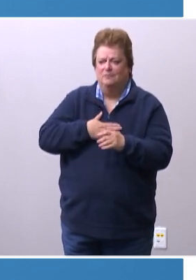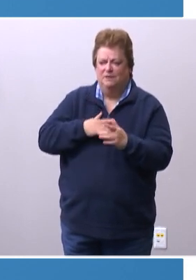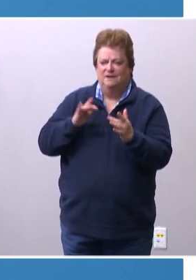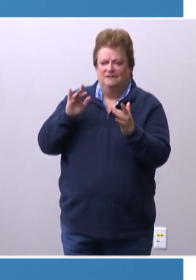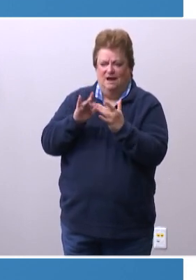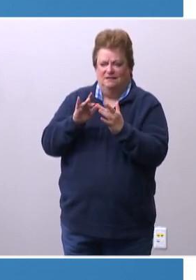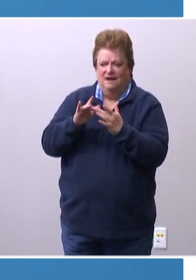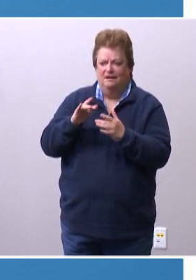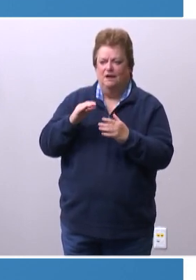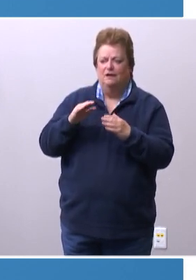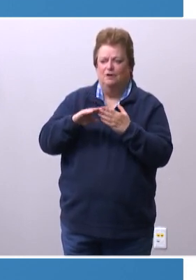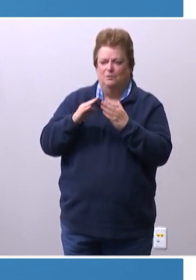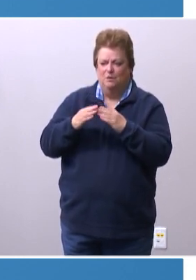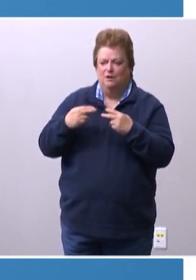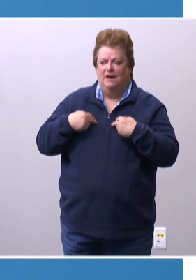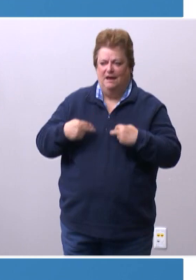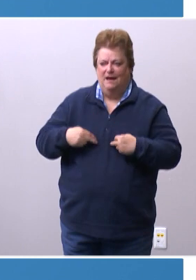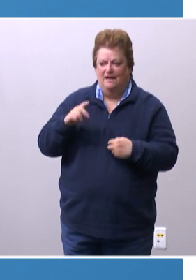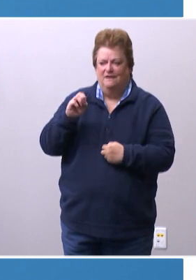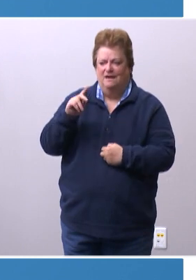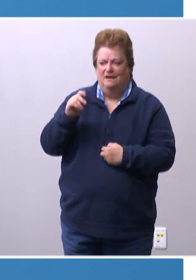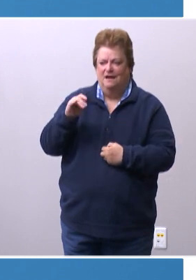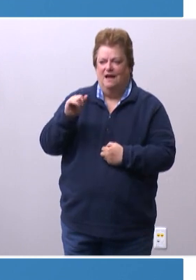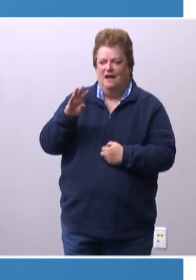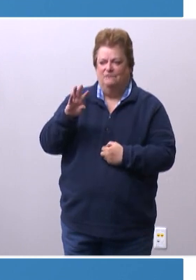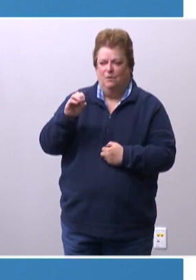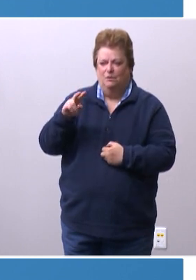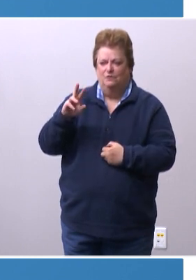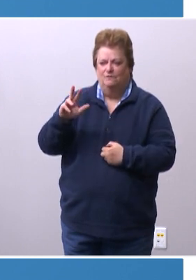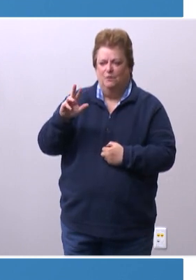Community Health Endowment at